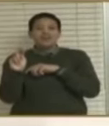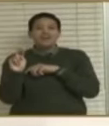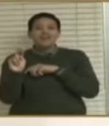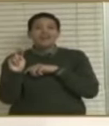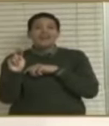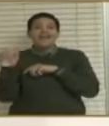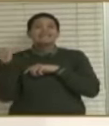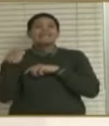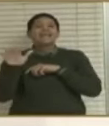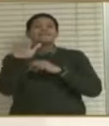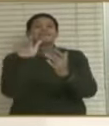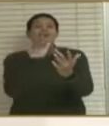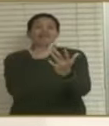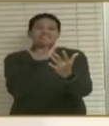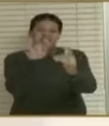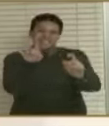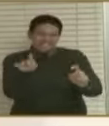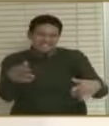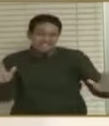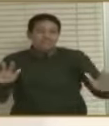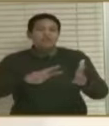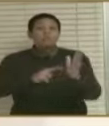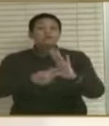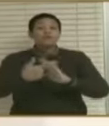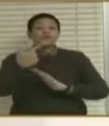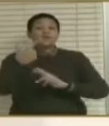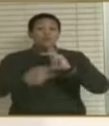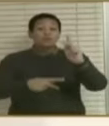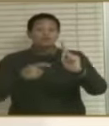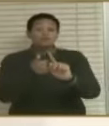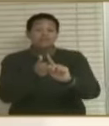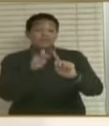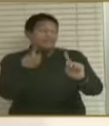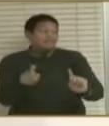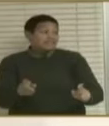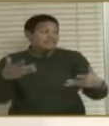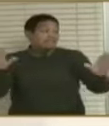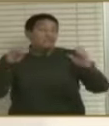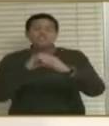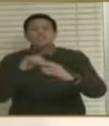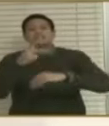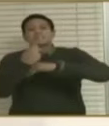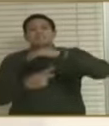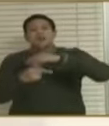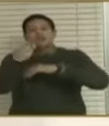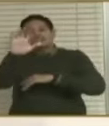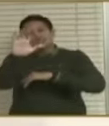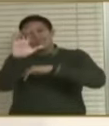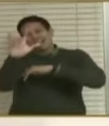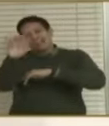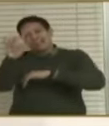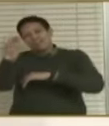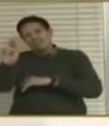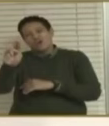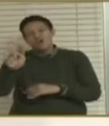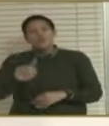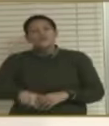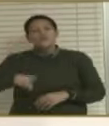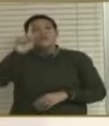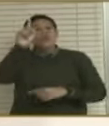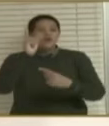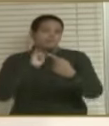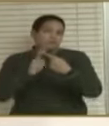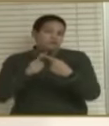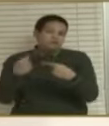contacts tested. So that means 21 persons have been tested in the parish of Clarendon, 1 positive